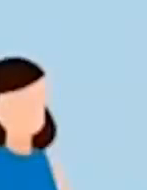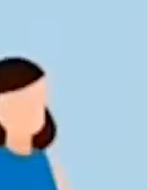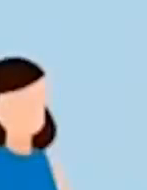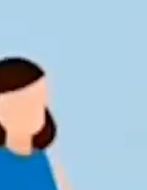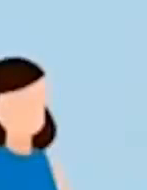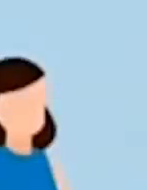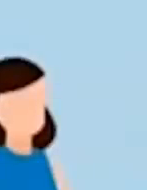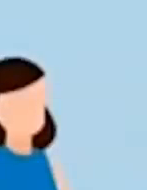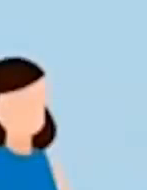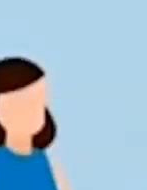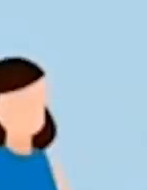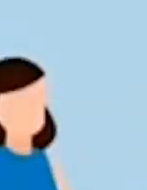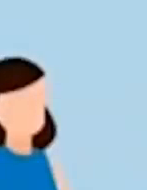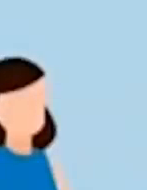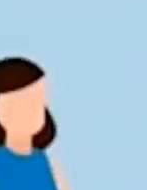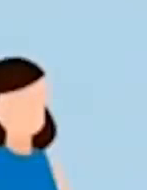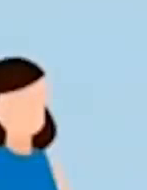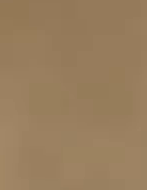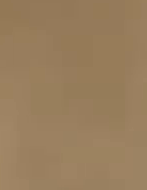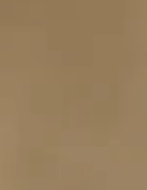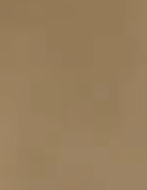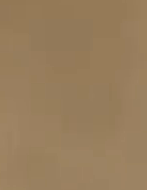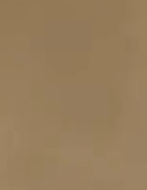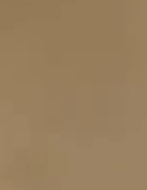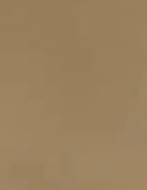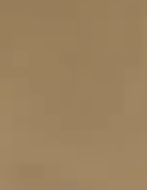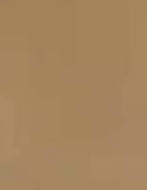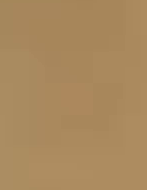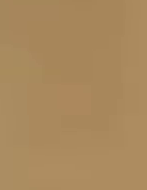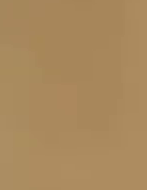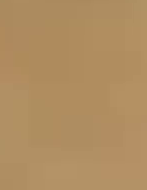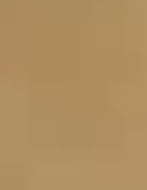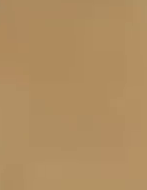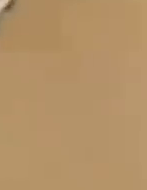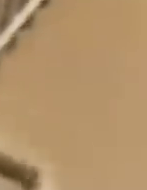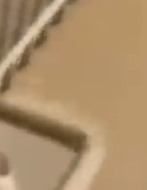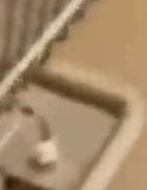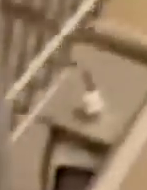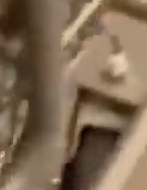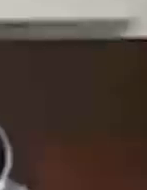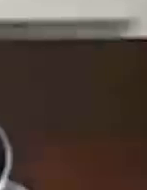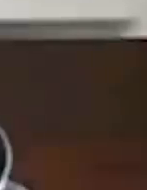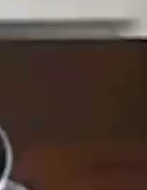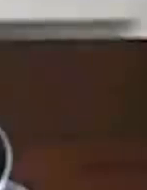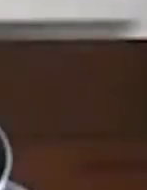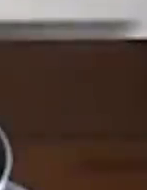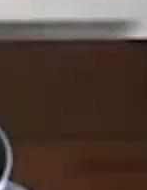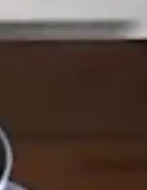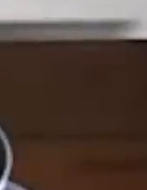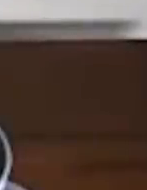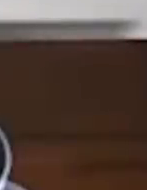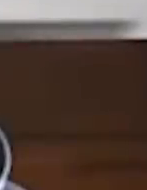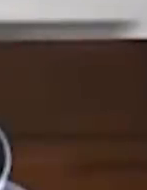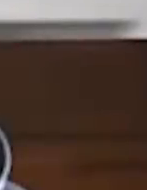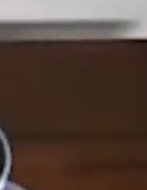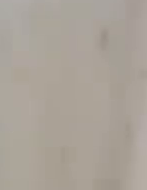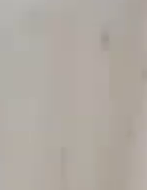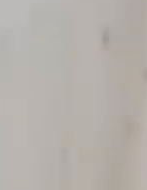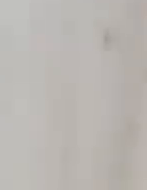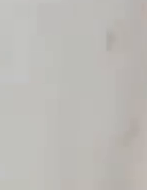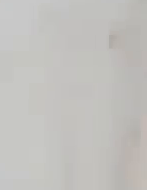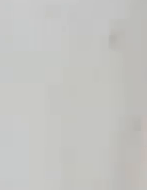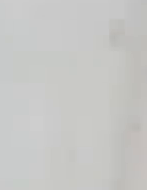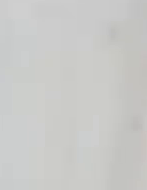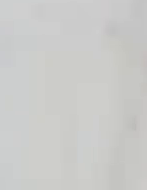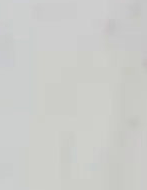But we can stop the spread by continuing to social distance, limiting public gatherings,